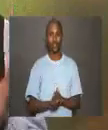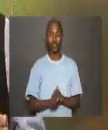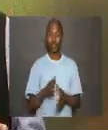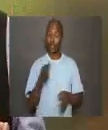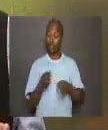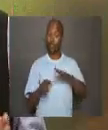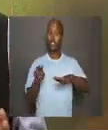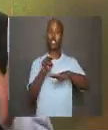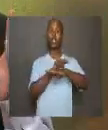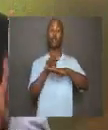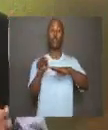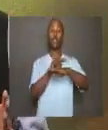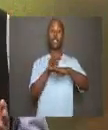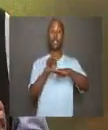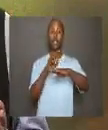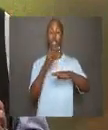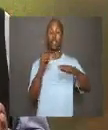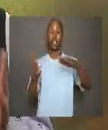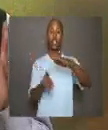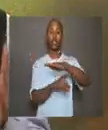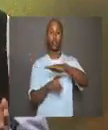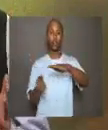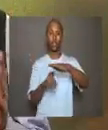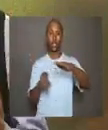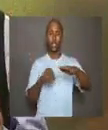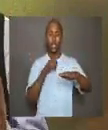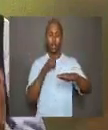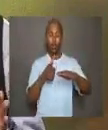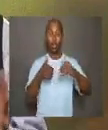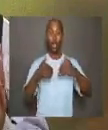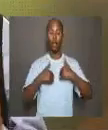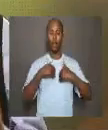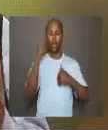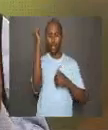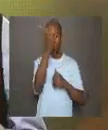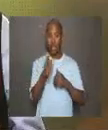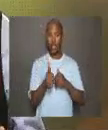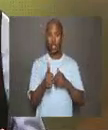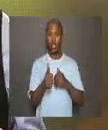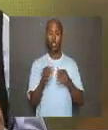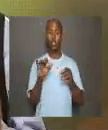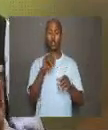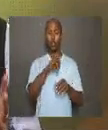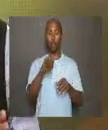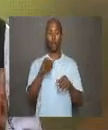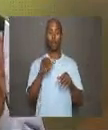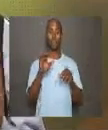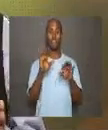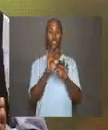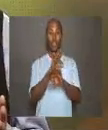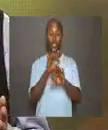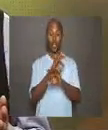If the numerator and denominator do not have any common factor other